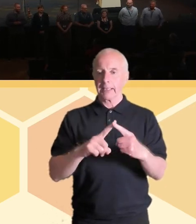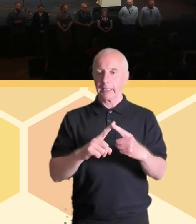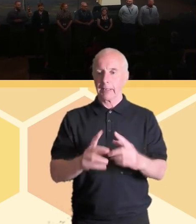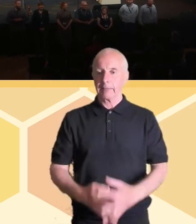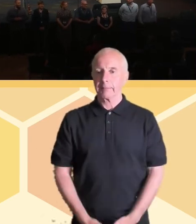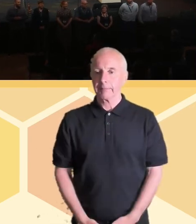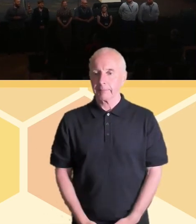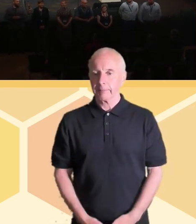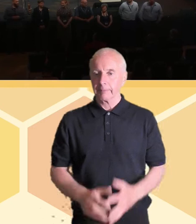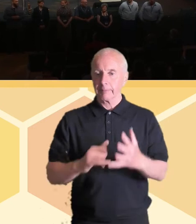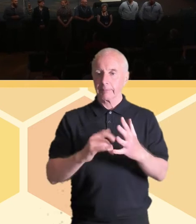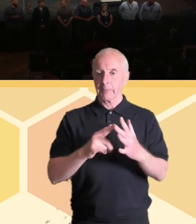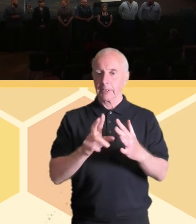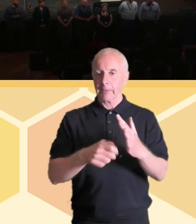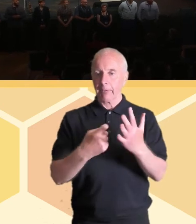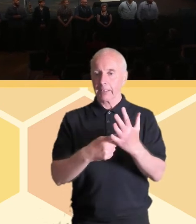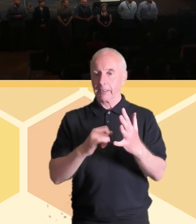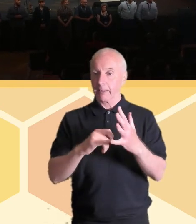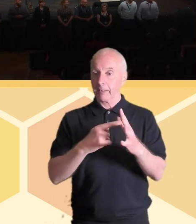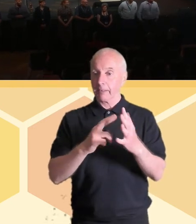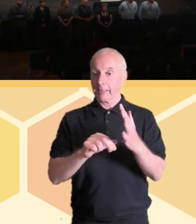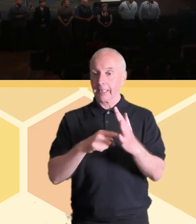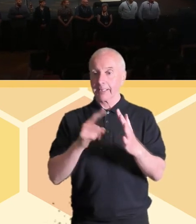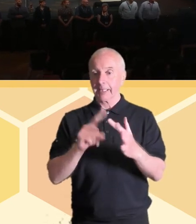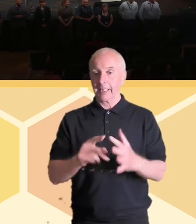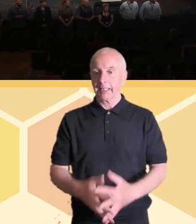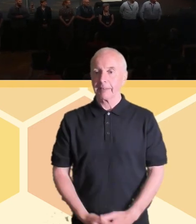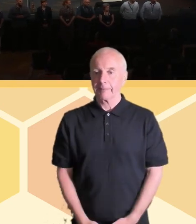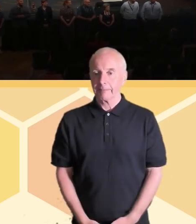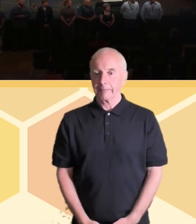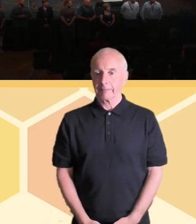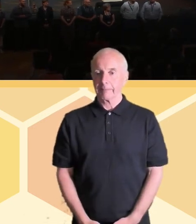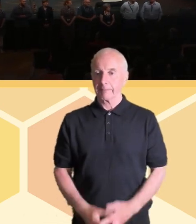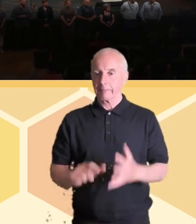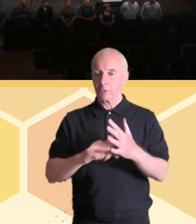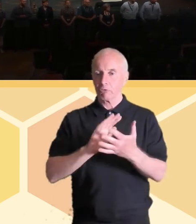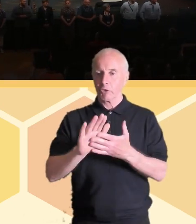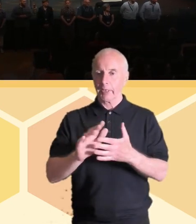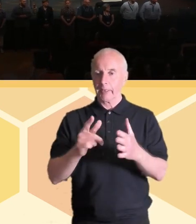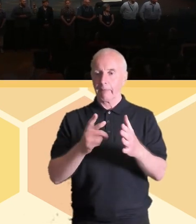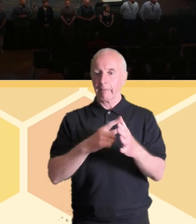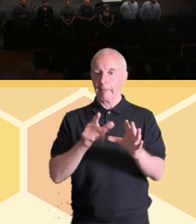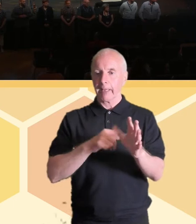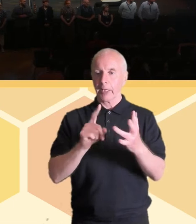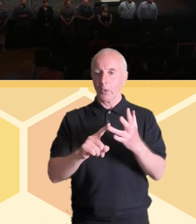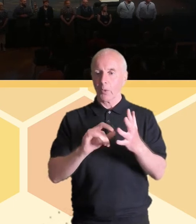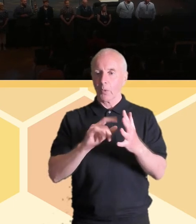the Reverend Sylvester Asante, we have the Reverend Triumph A.